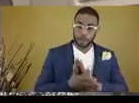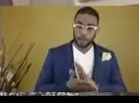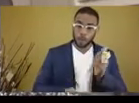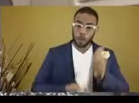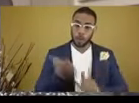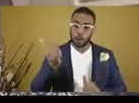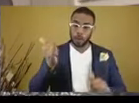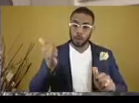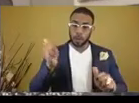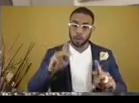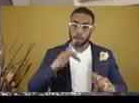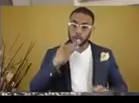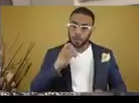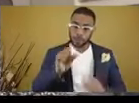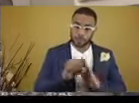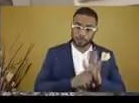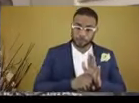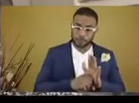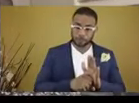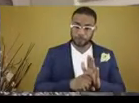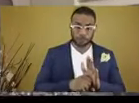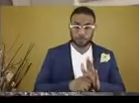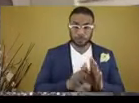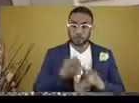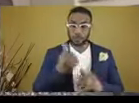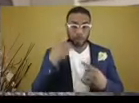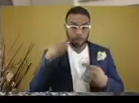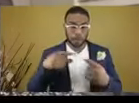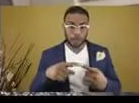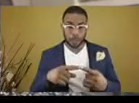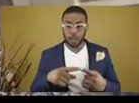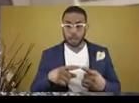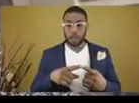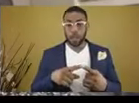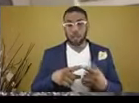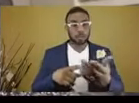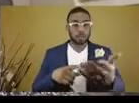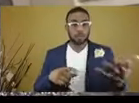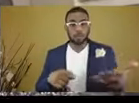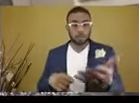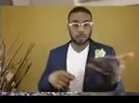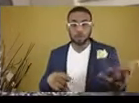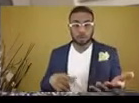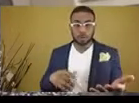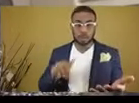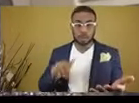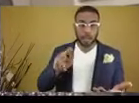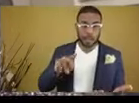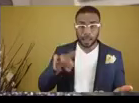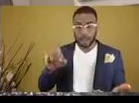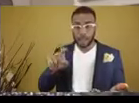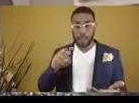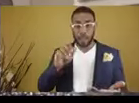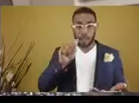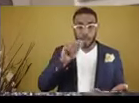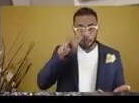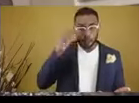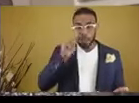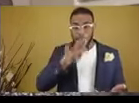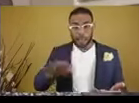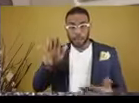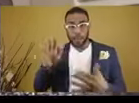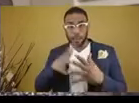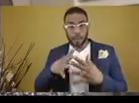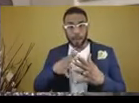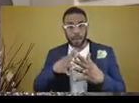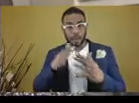of color state, and then you think about how Black Americans and Latinx and Asian Americans were disproportionately